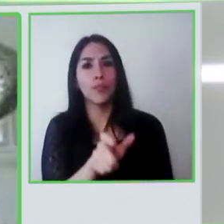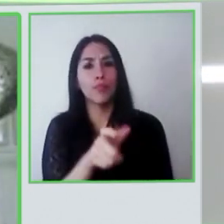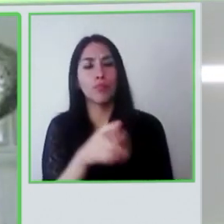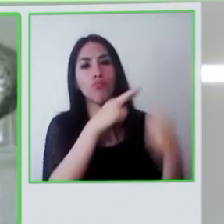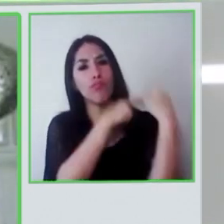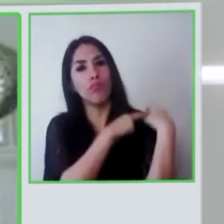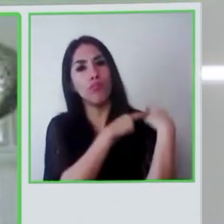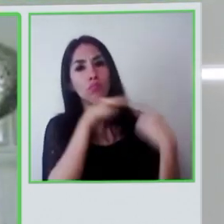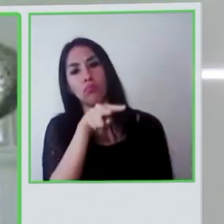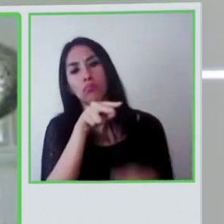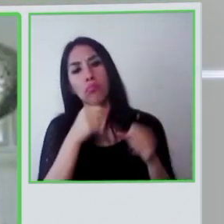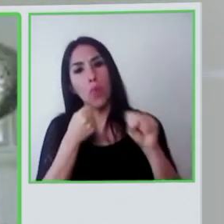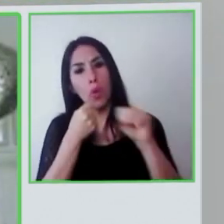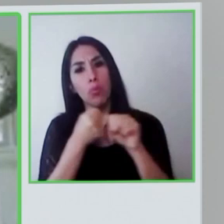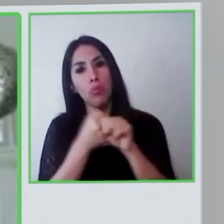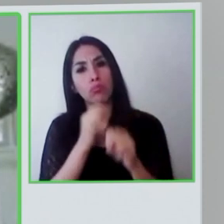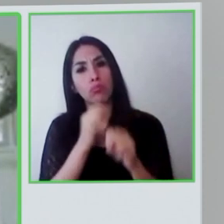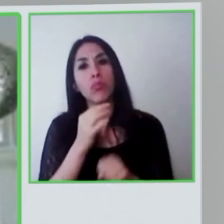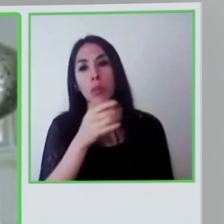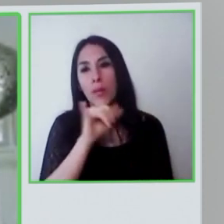is in charge of